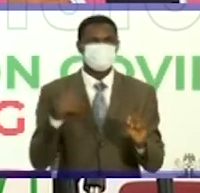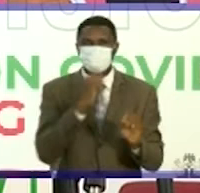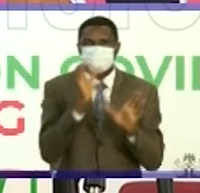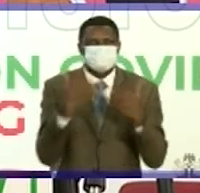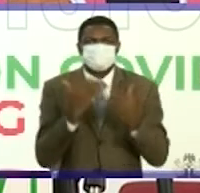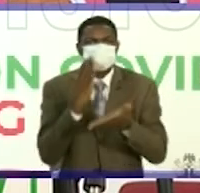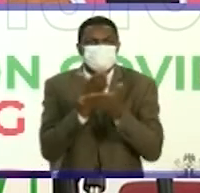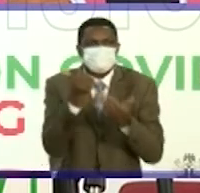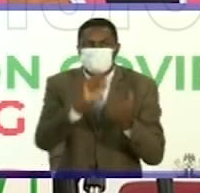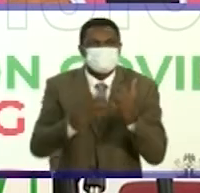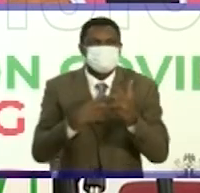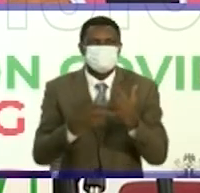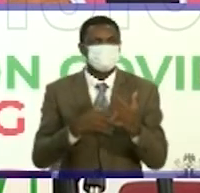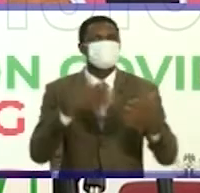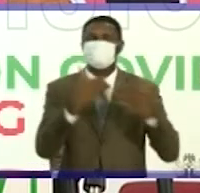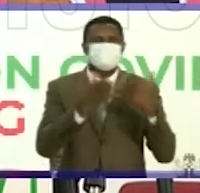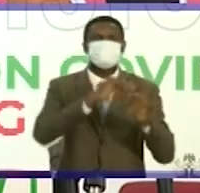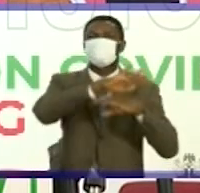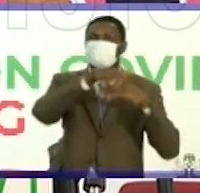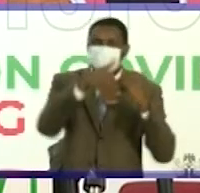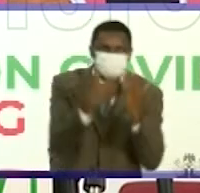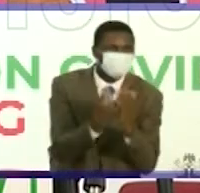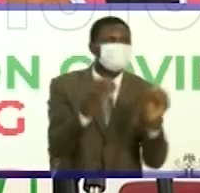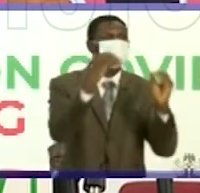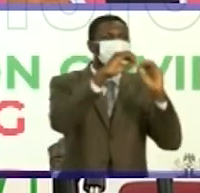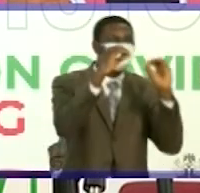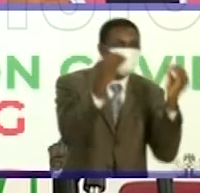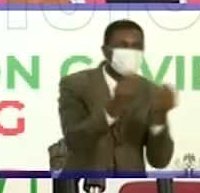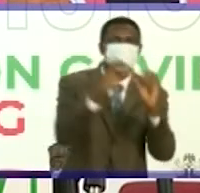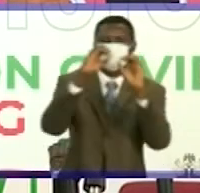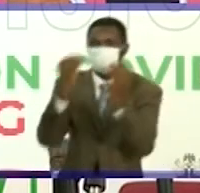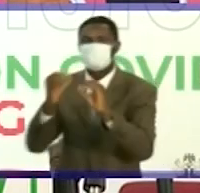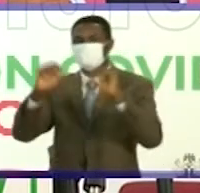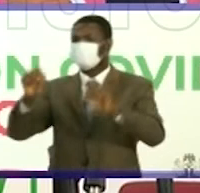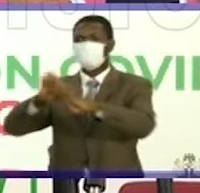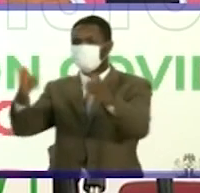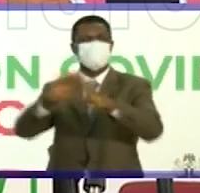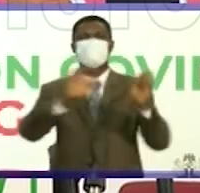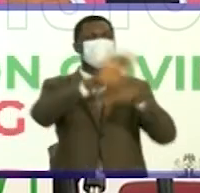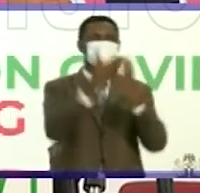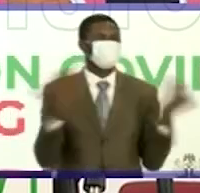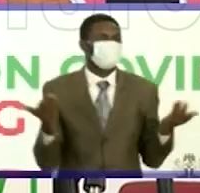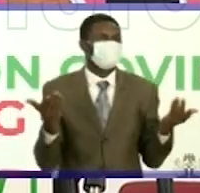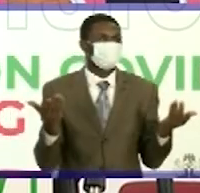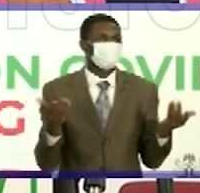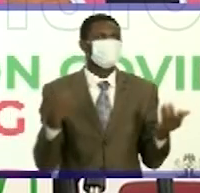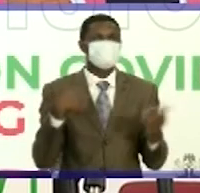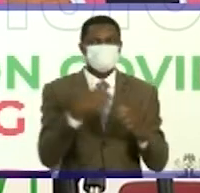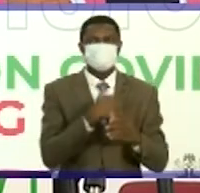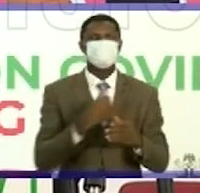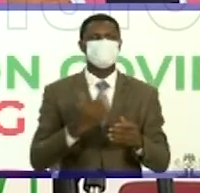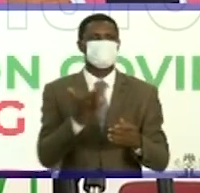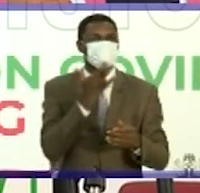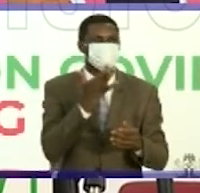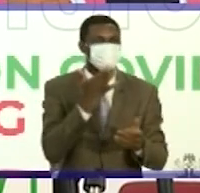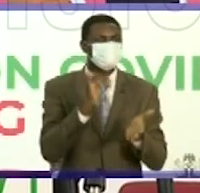terms of the number of branches that banks can open. All we said is we will prefer them to have 75% of their